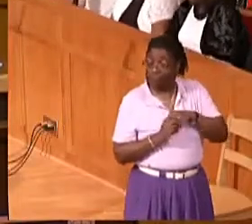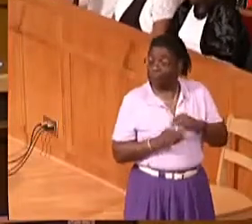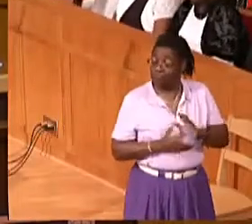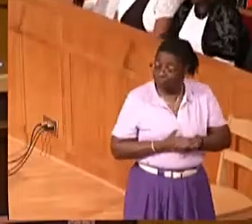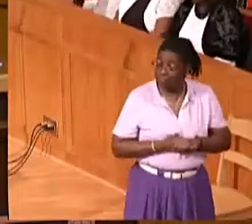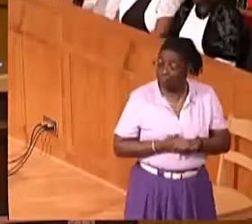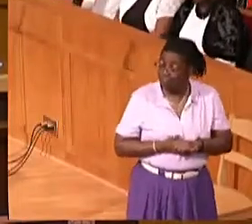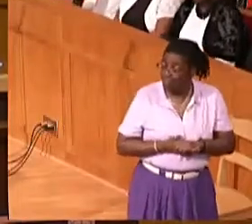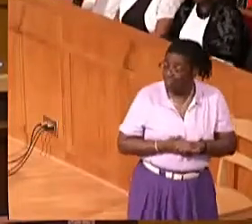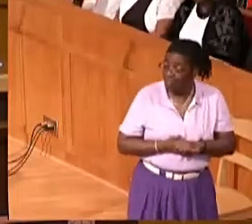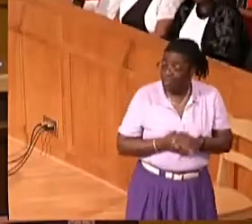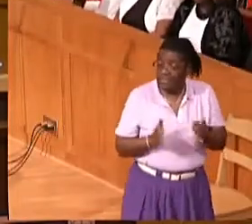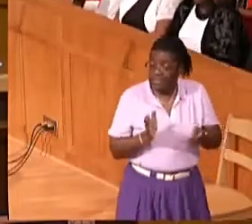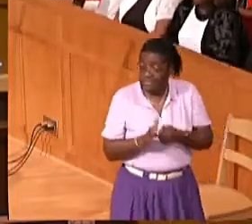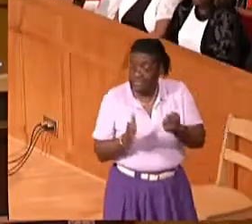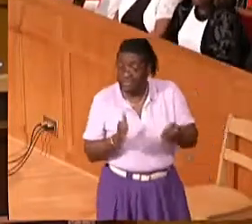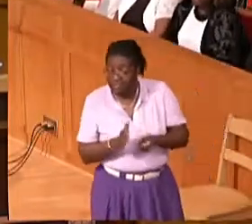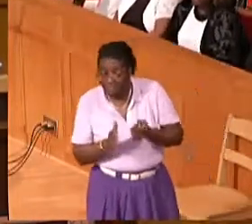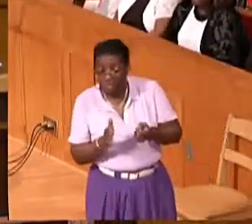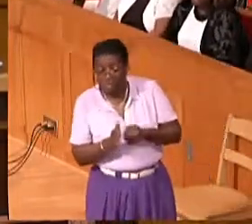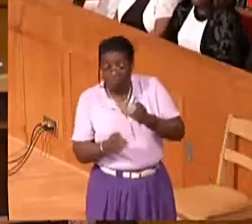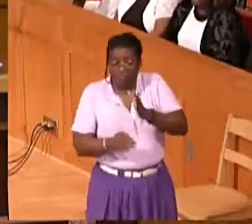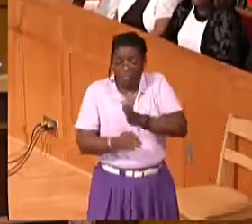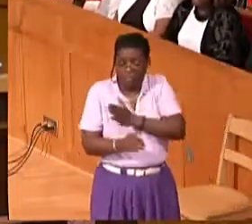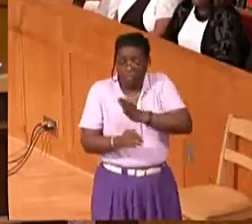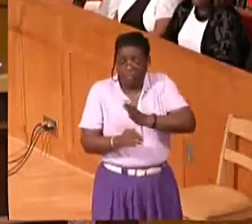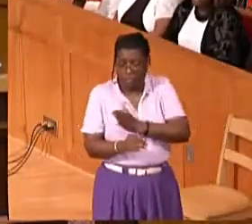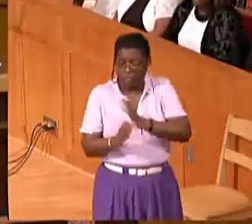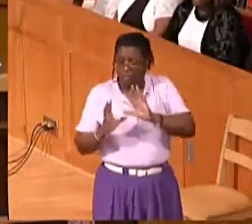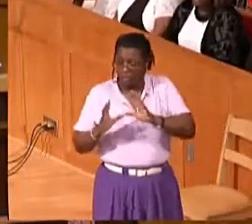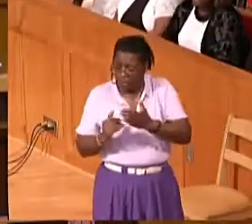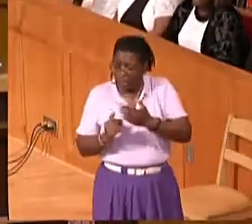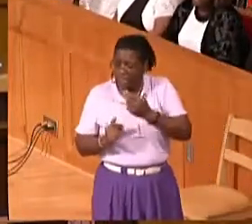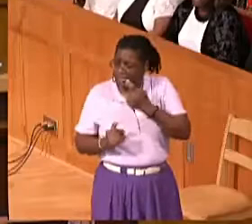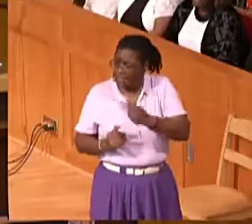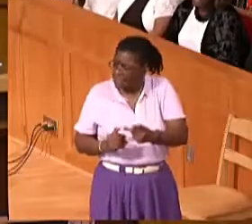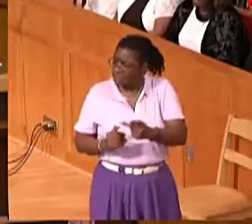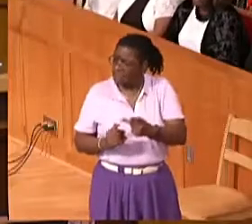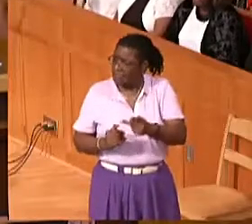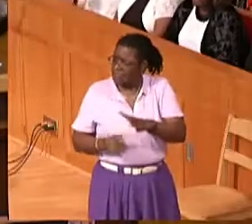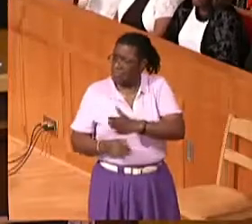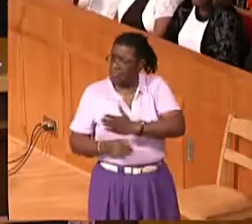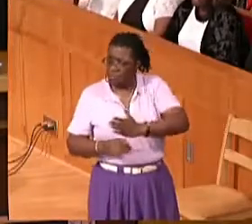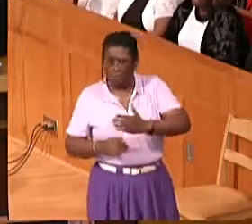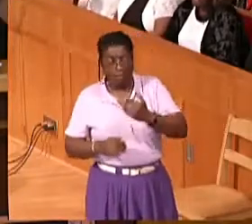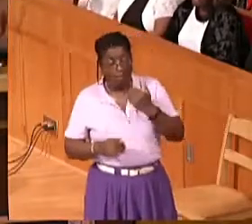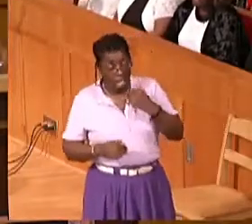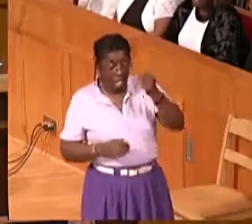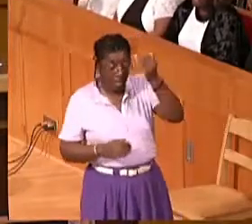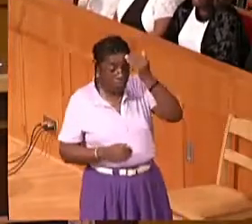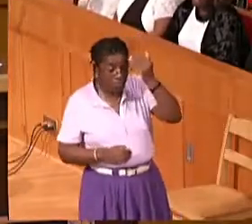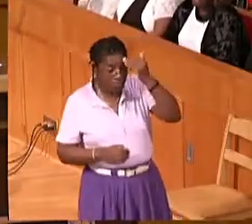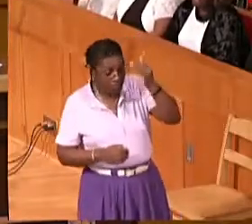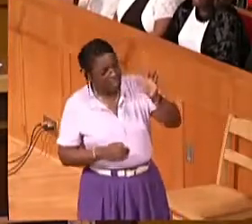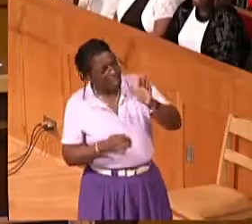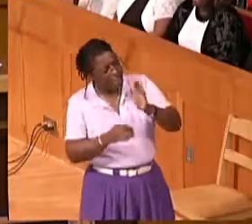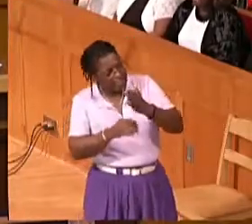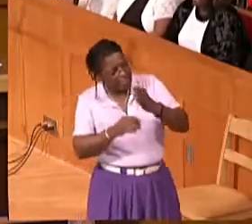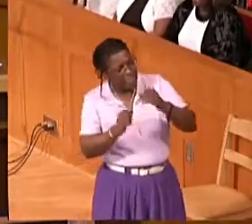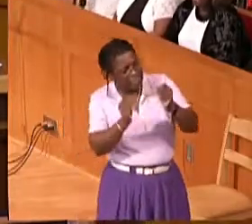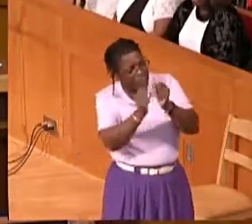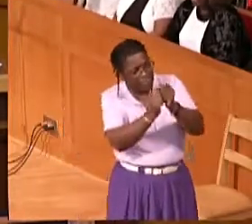every now and then, the choir will sing a song in a key I can hit. Come on, help me. And I do just like your pastor. I run and grab my mic.